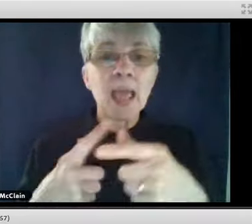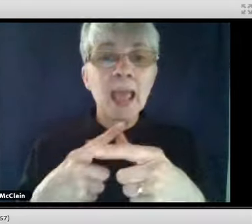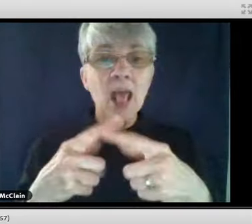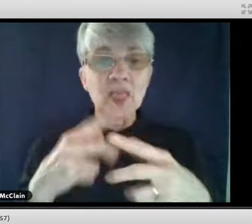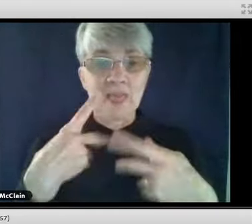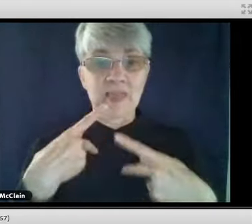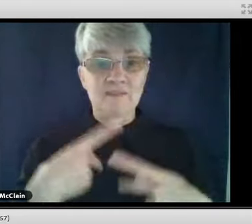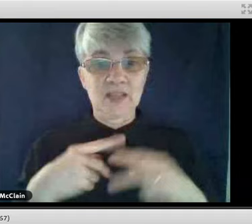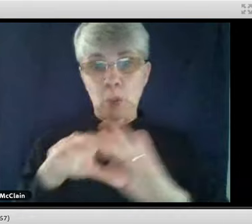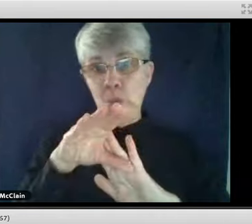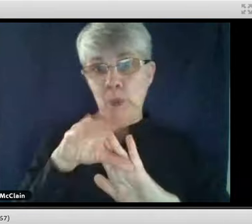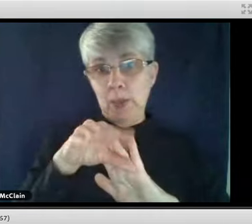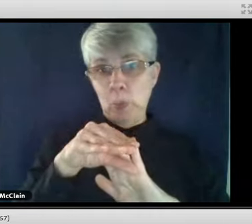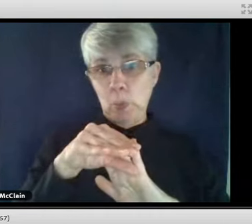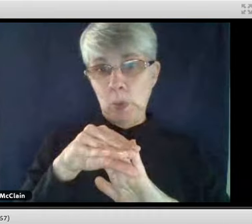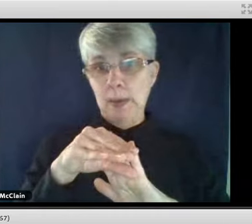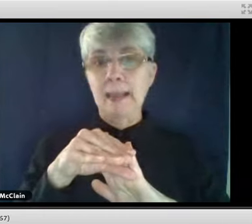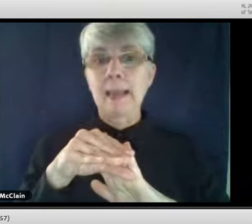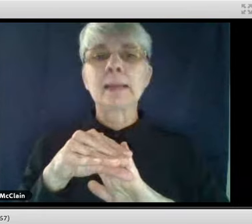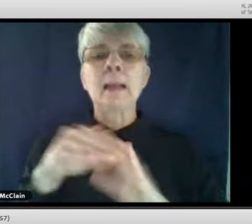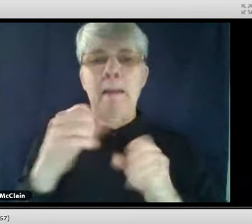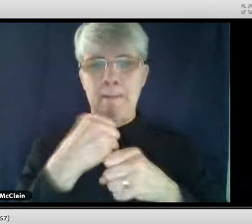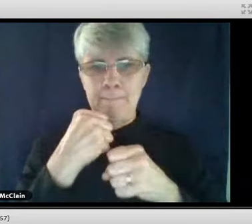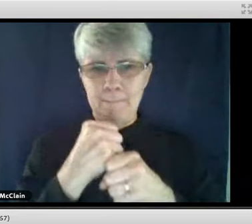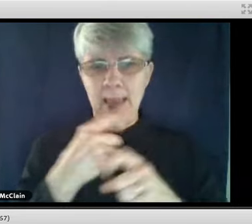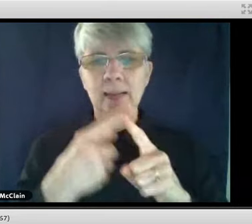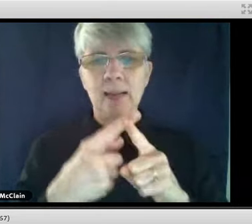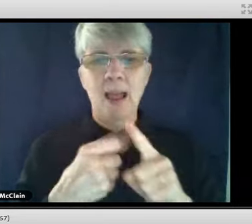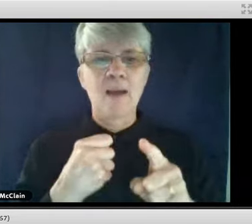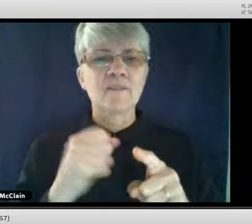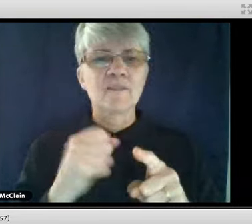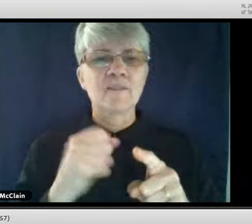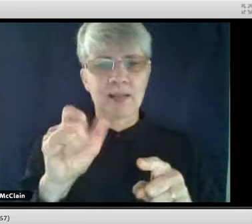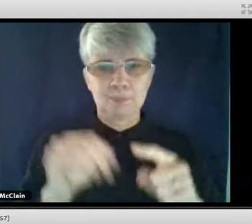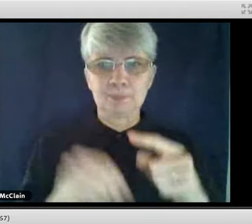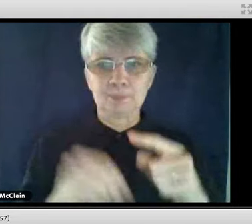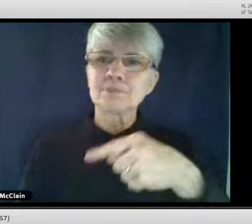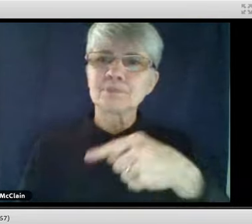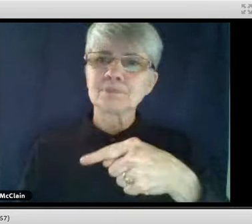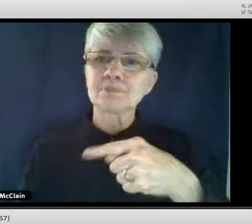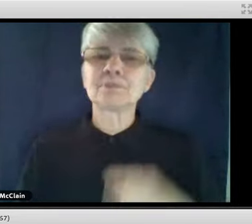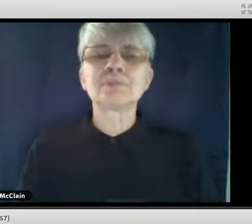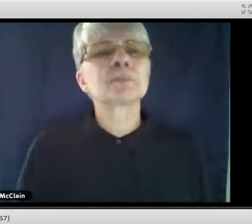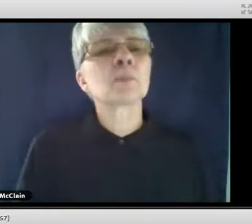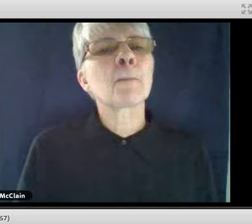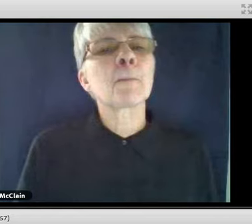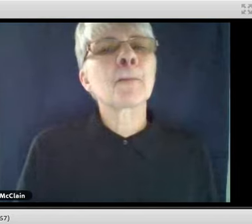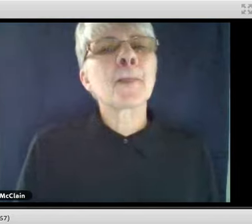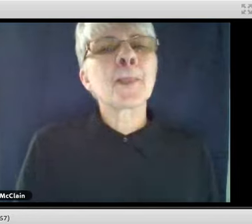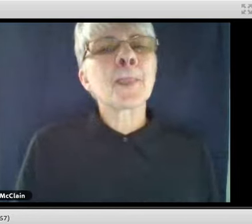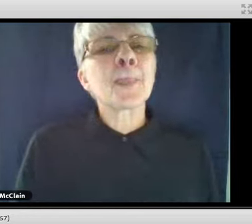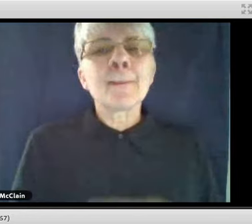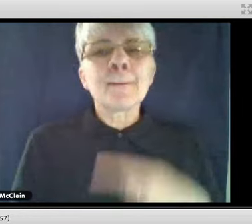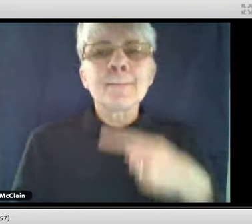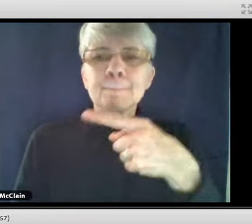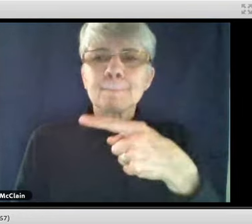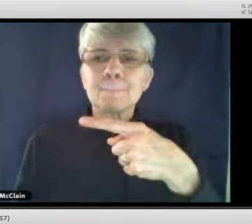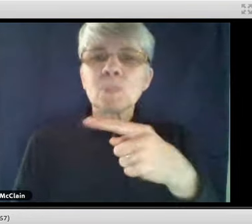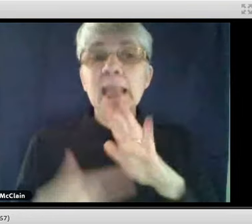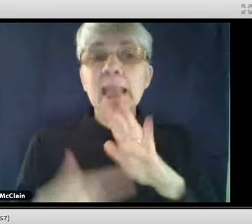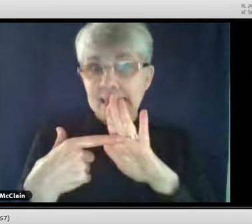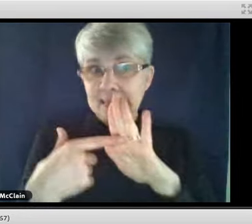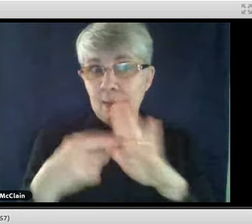recording of the content at the manifestation and item level, okay, if you want to think of it that way. Okay, so let's go through an example.